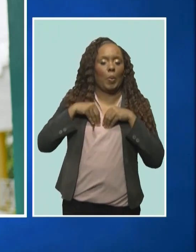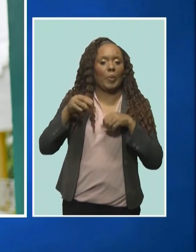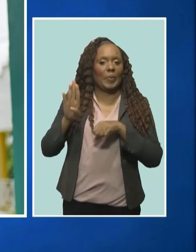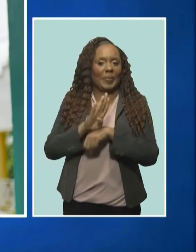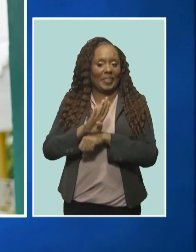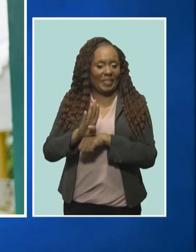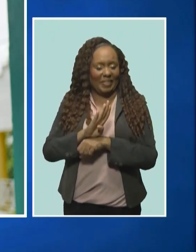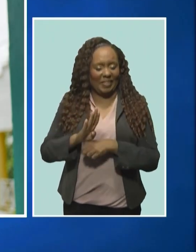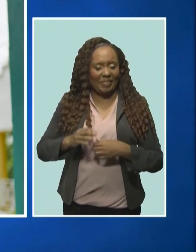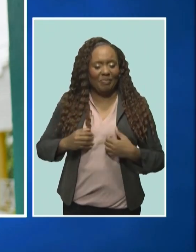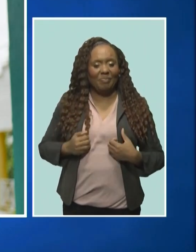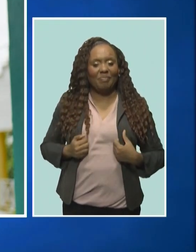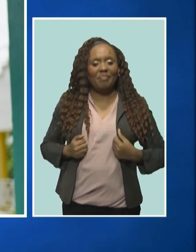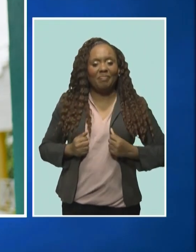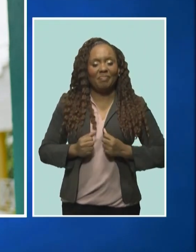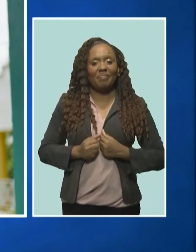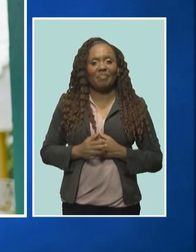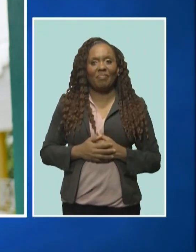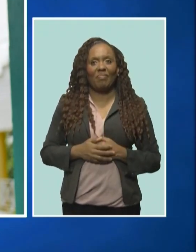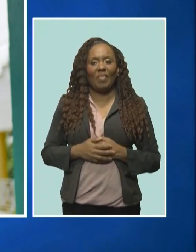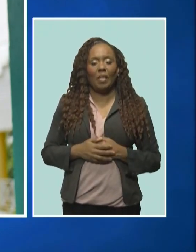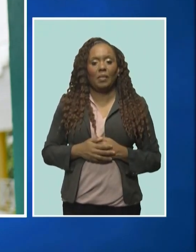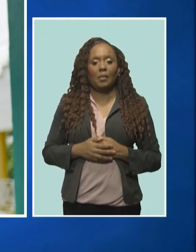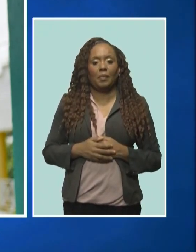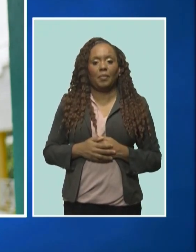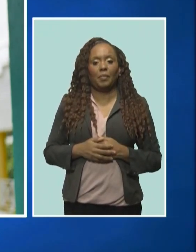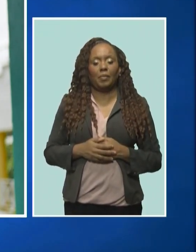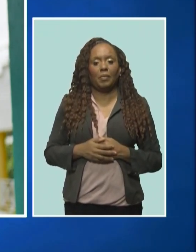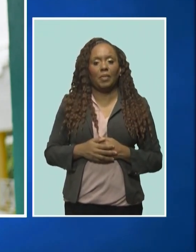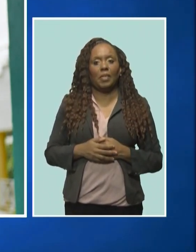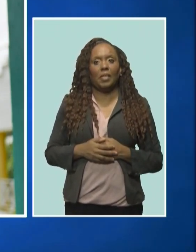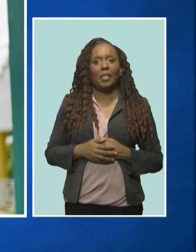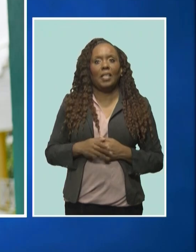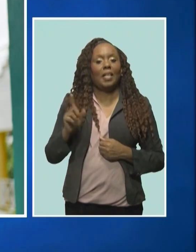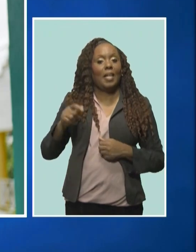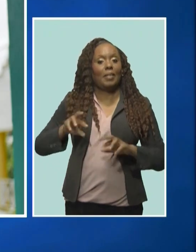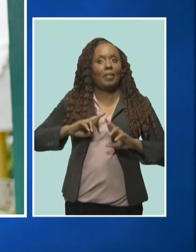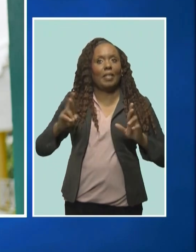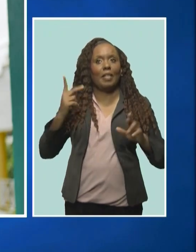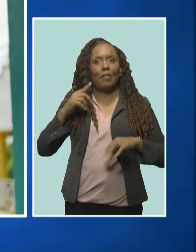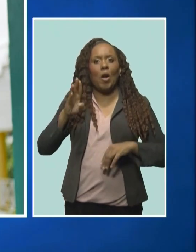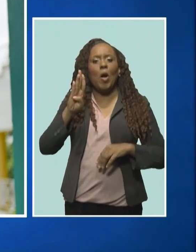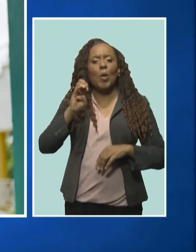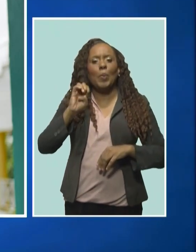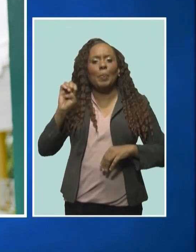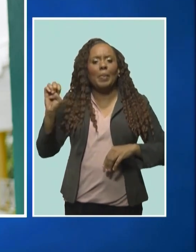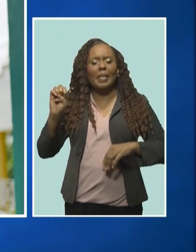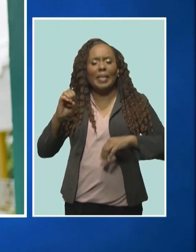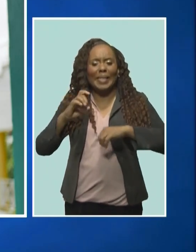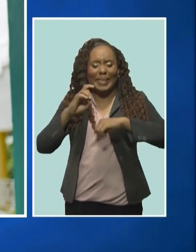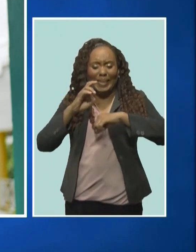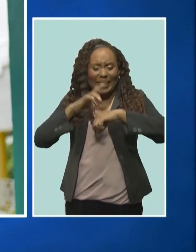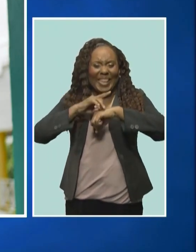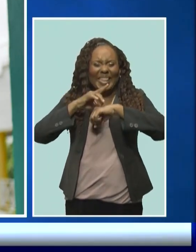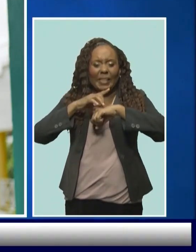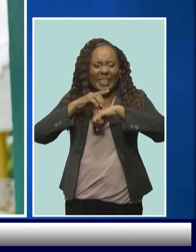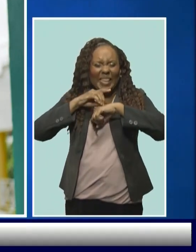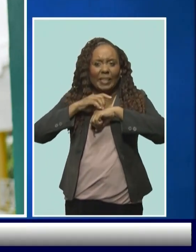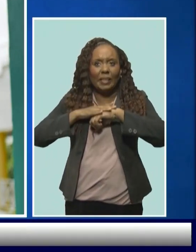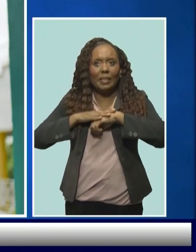entrepreneur. Mr. Lynch says preparing for stings comes with the territory. It's a normal thing. Things be always buzzing in your brain,